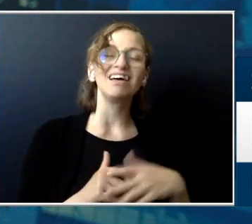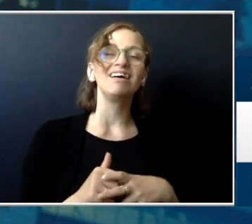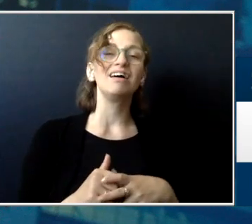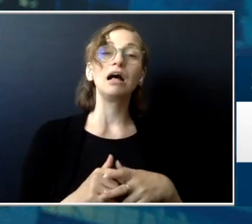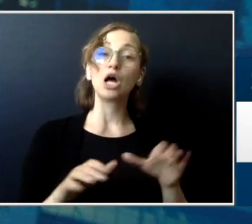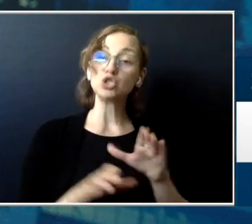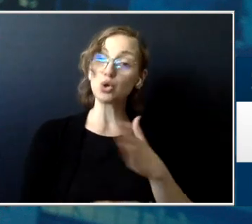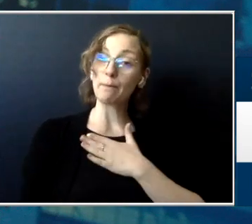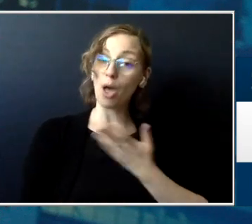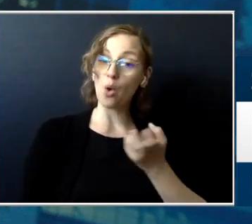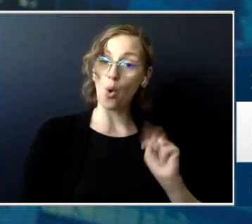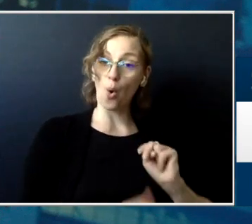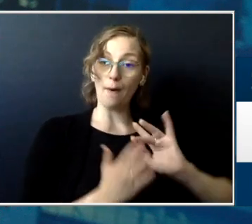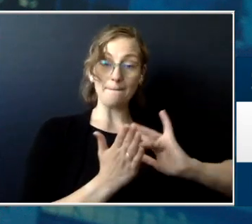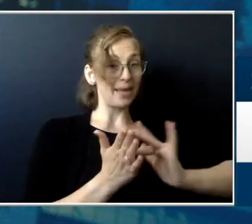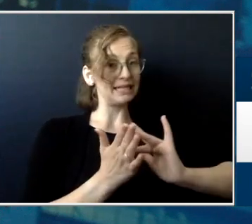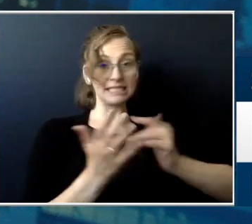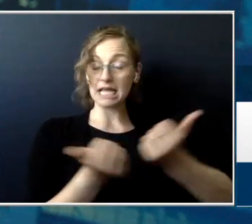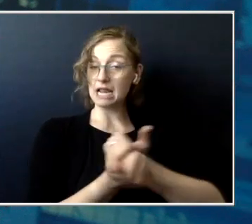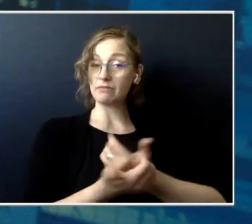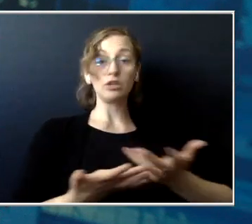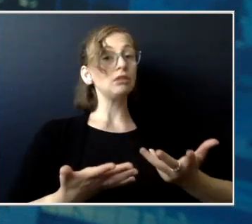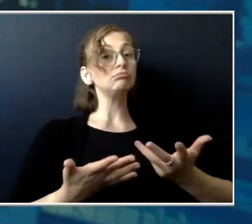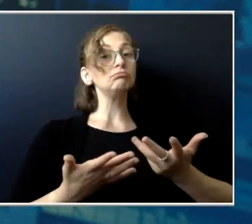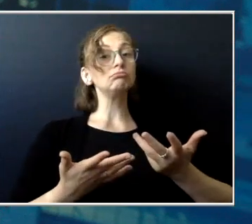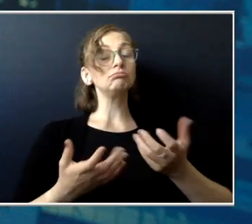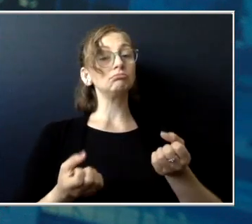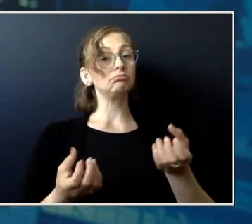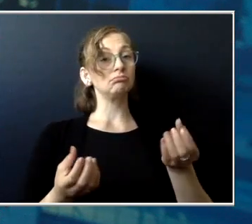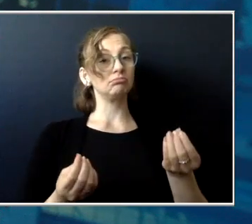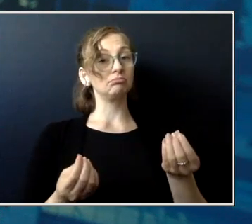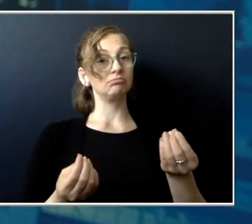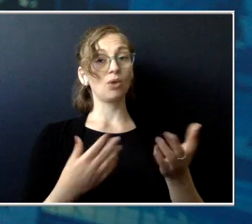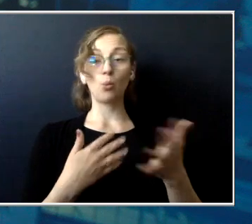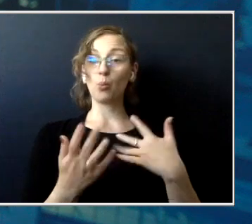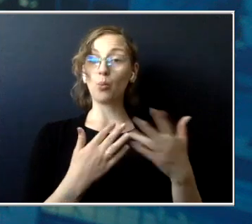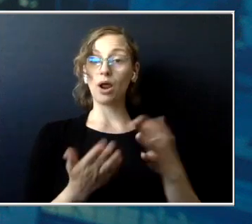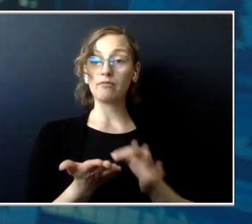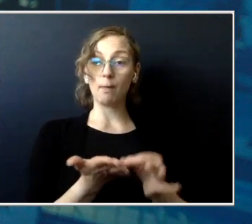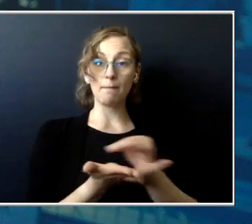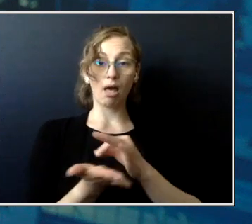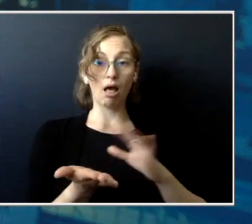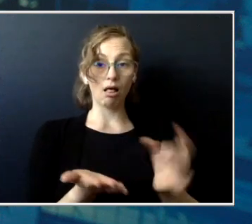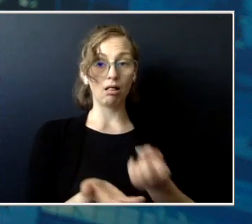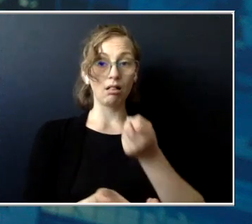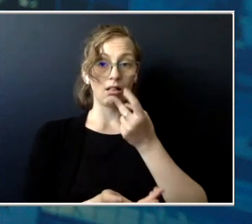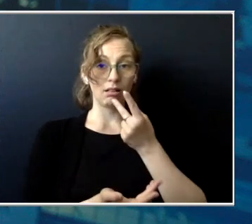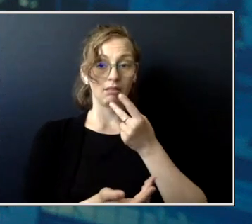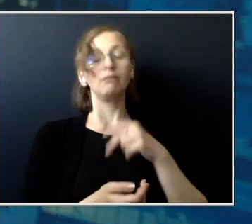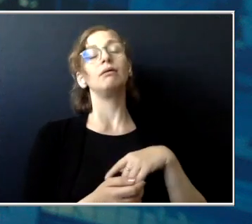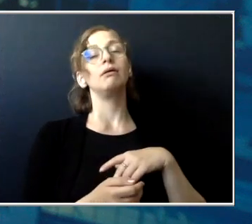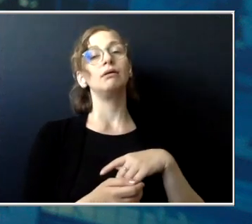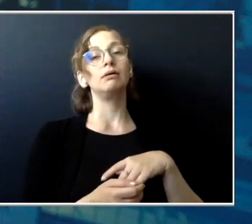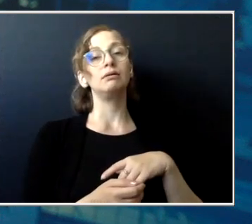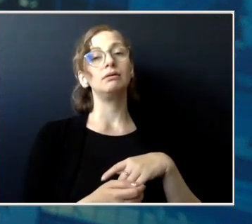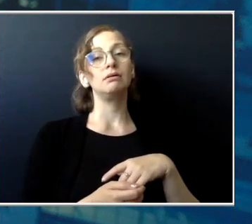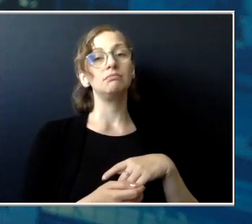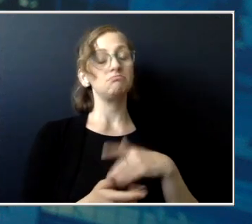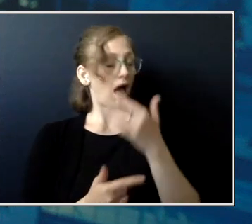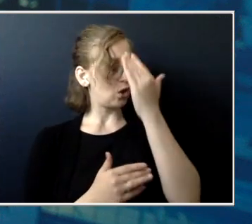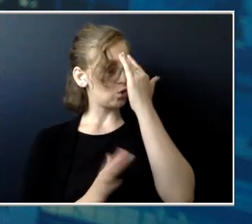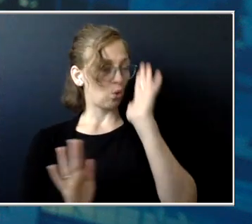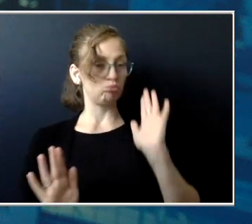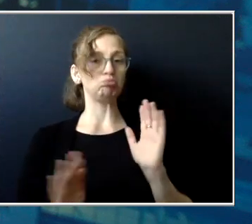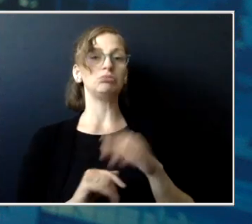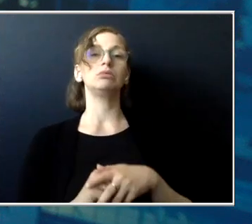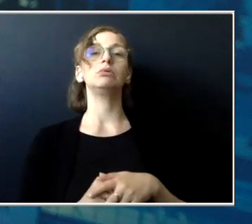medicine and everything, so I know whatever pill I'm taking, so it is, like say if I go